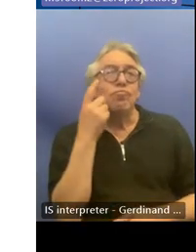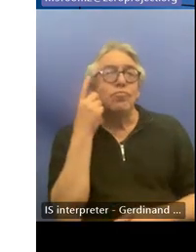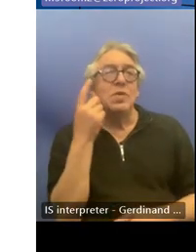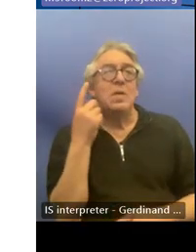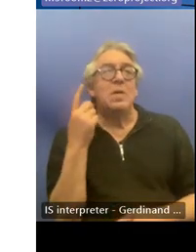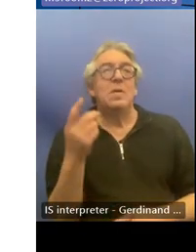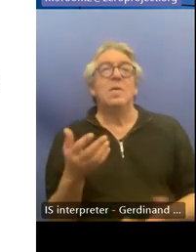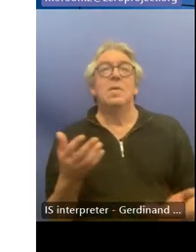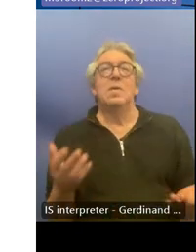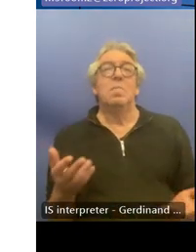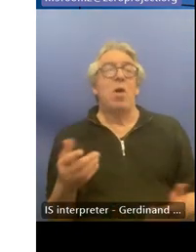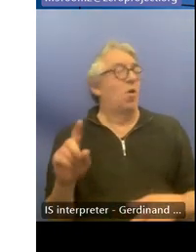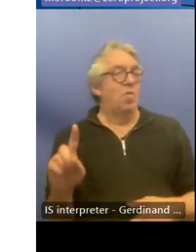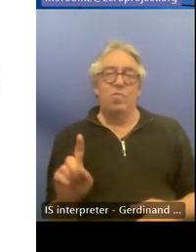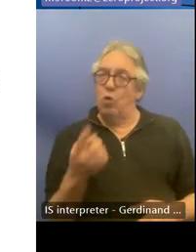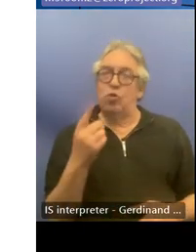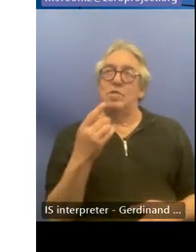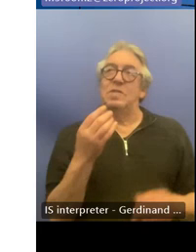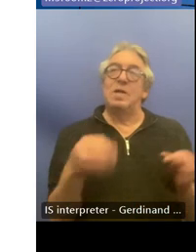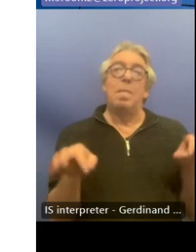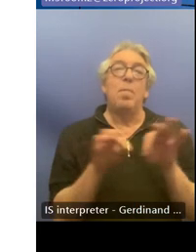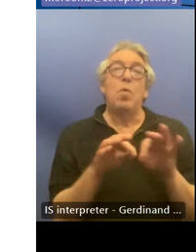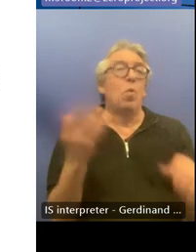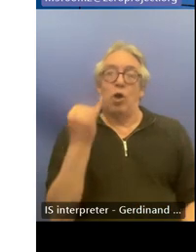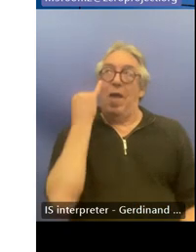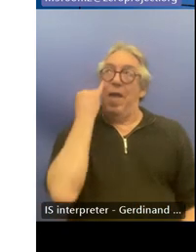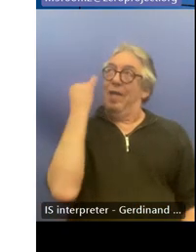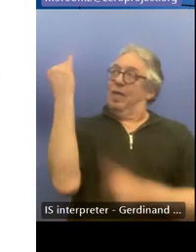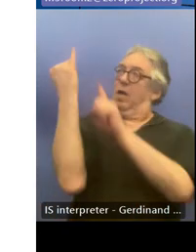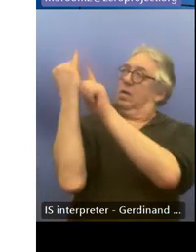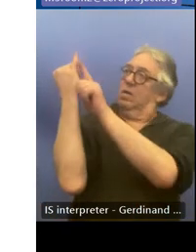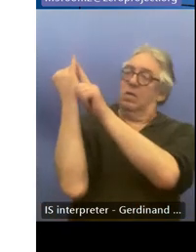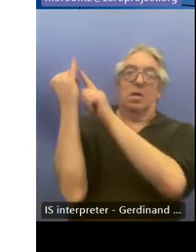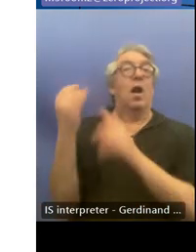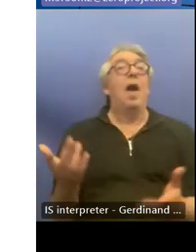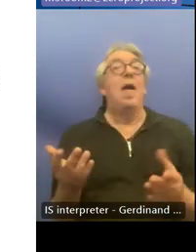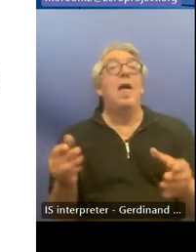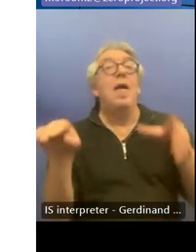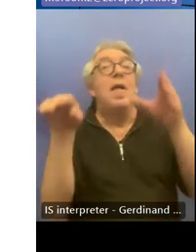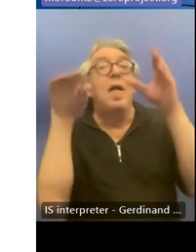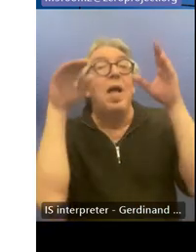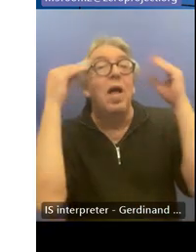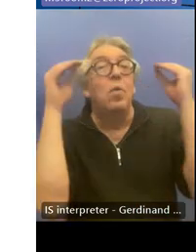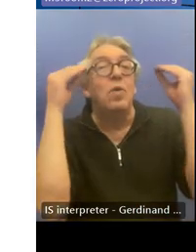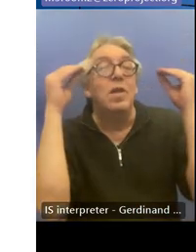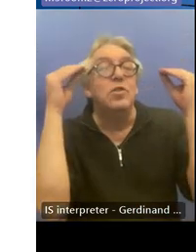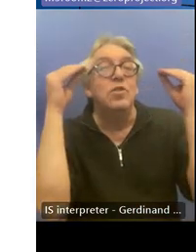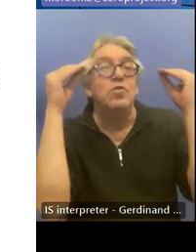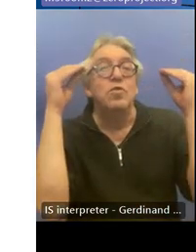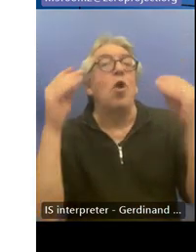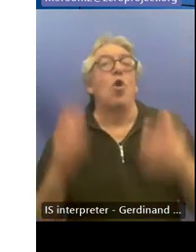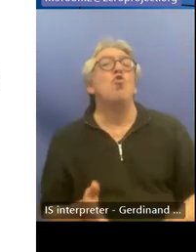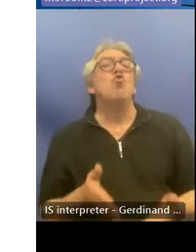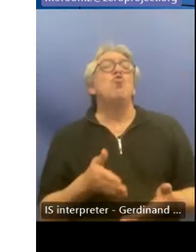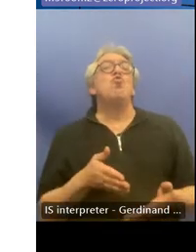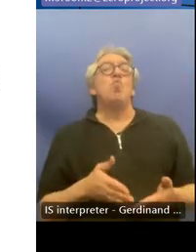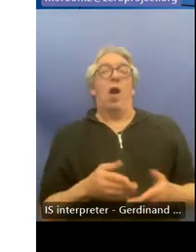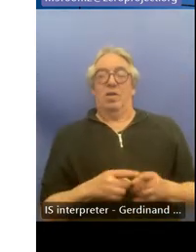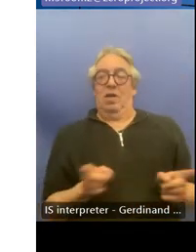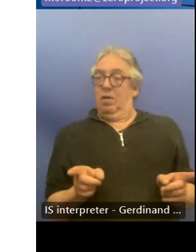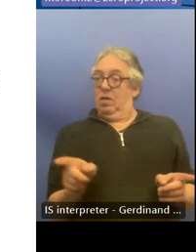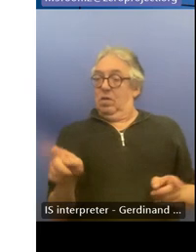action in the Instituto. Education is a right for all individuals, including those who need support the most. We are all